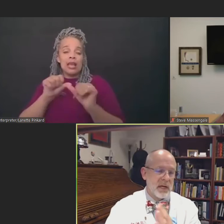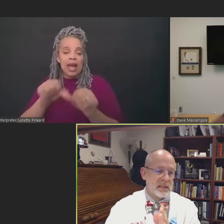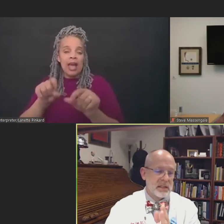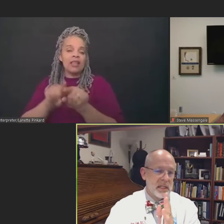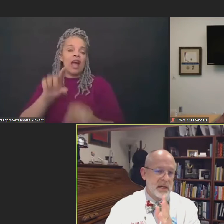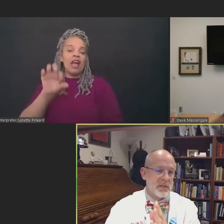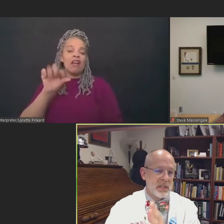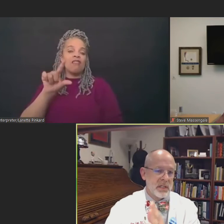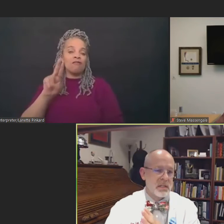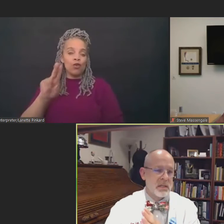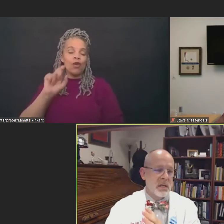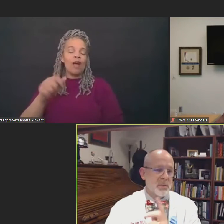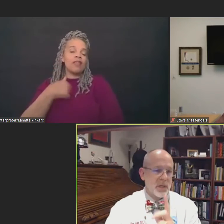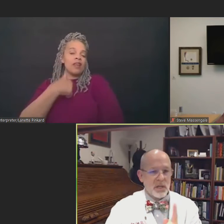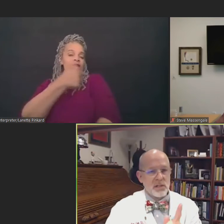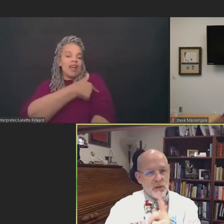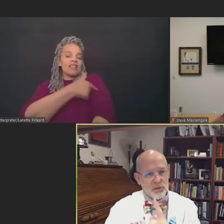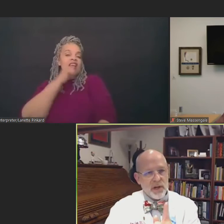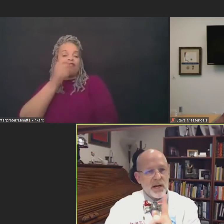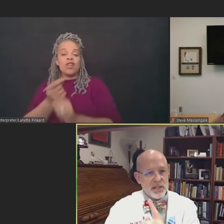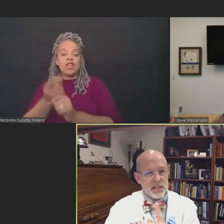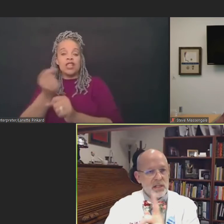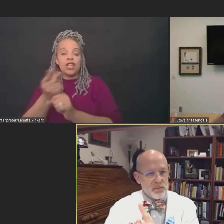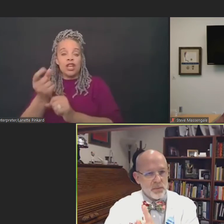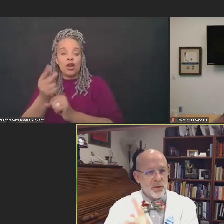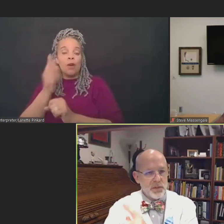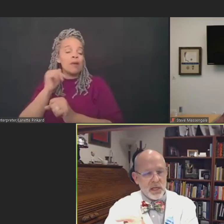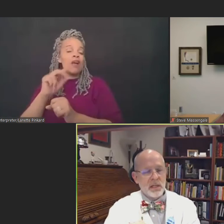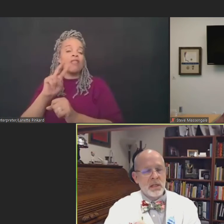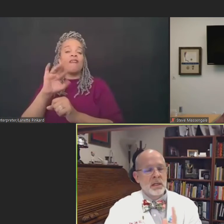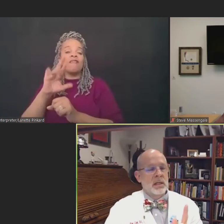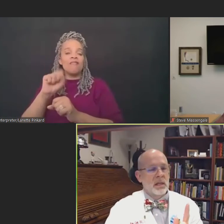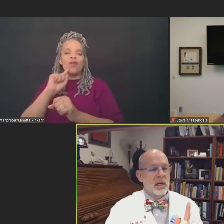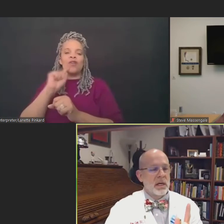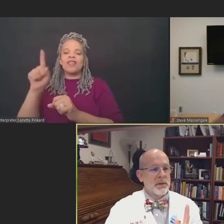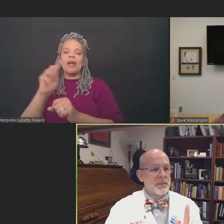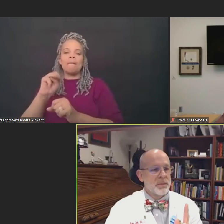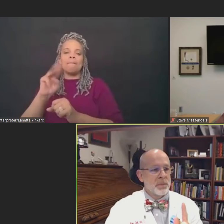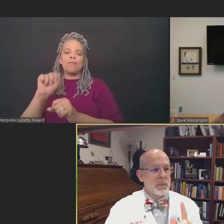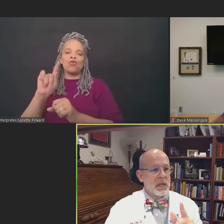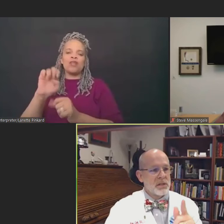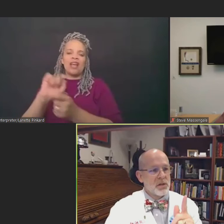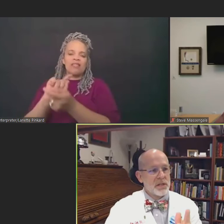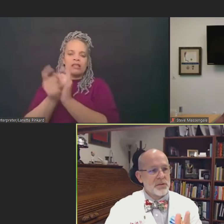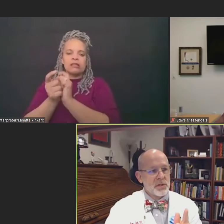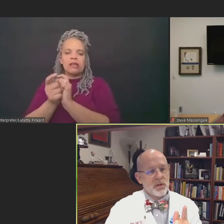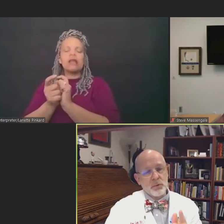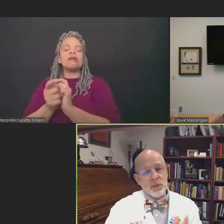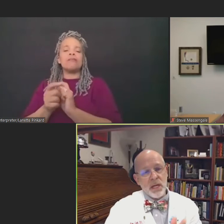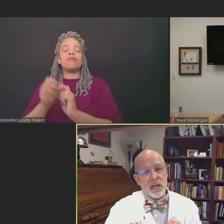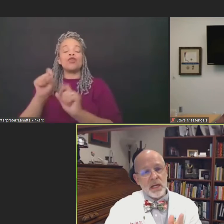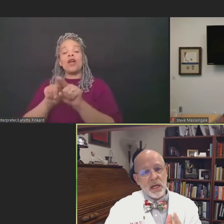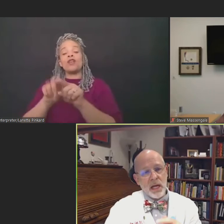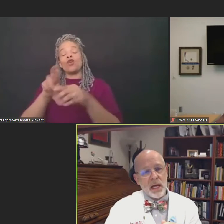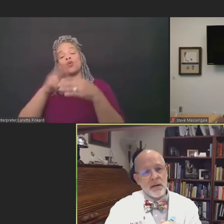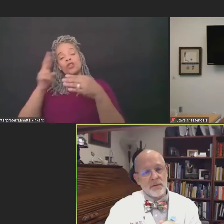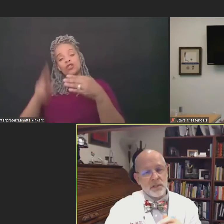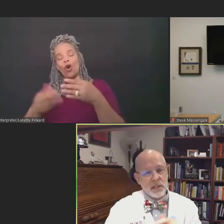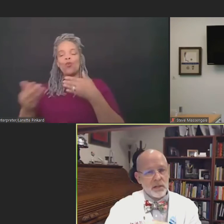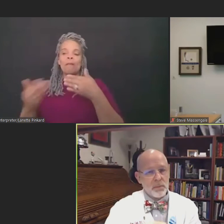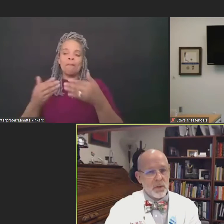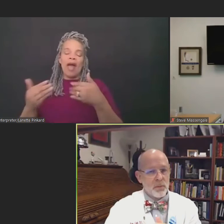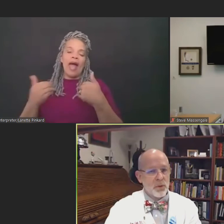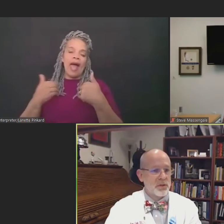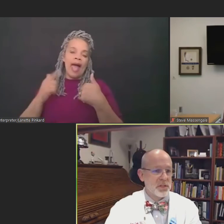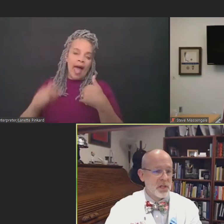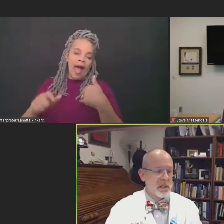get a vaccine every year because those viruses mutate. And so as a result, we may have to